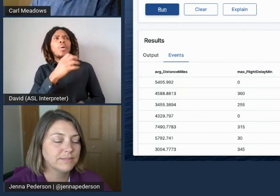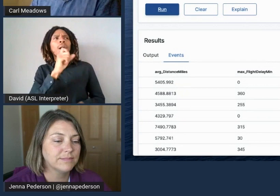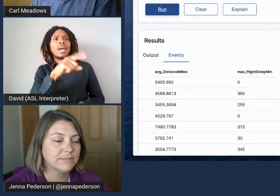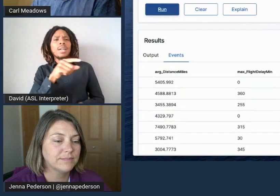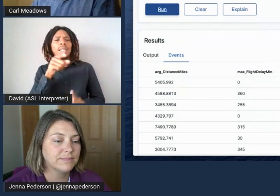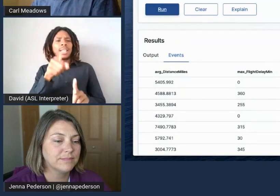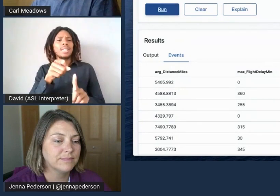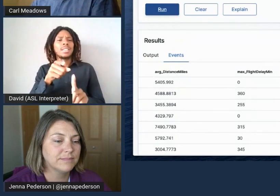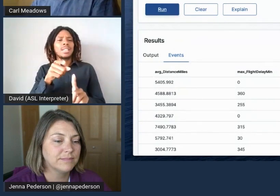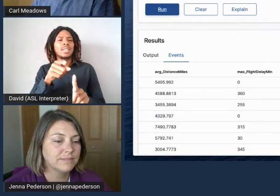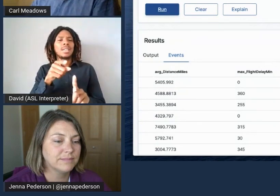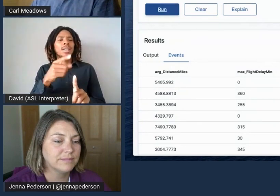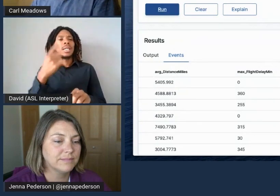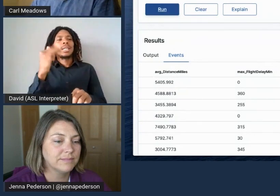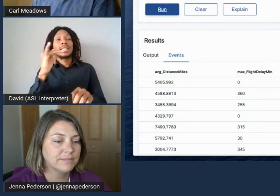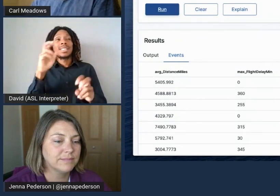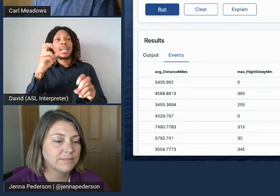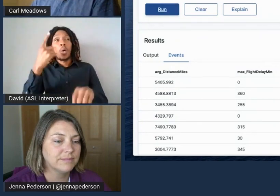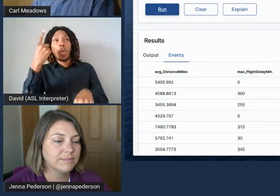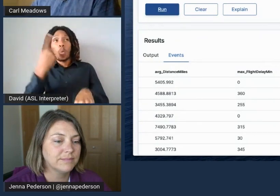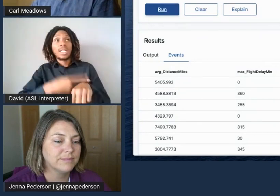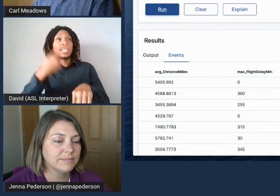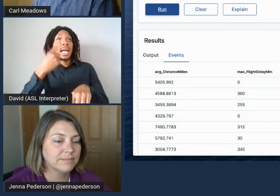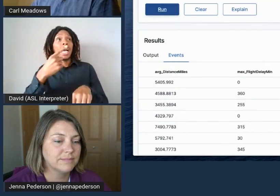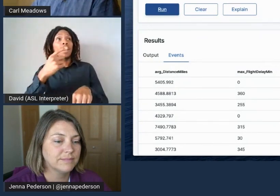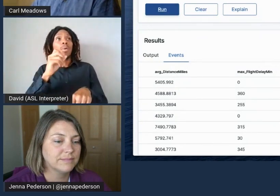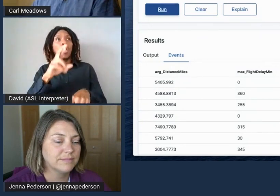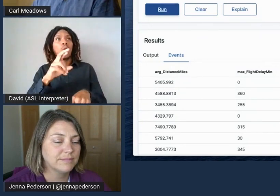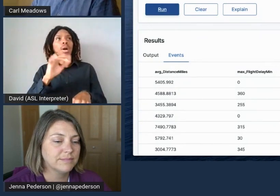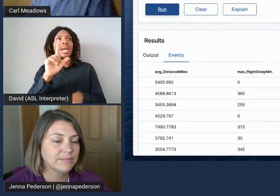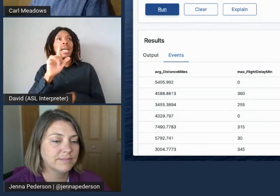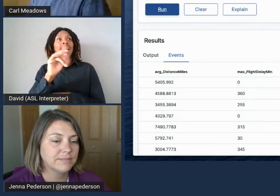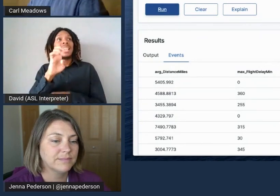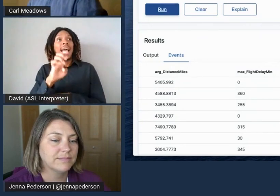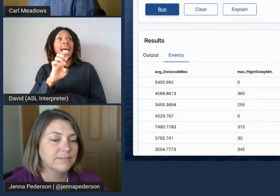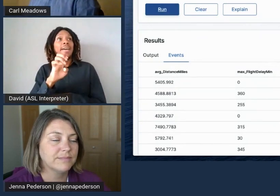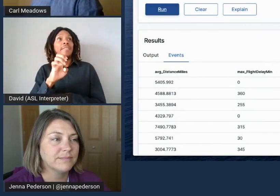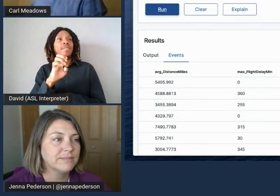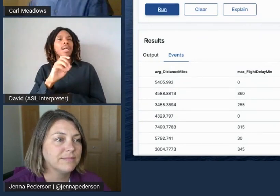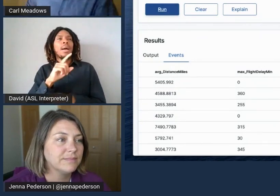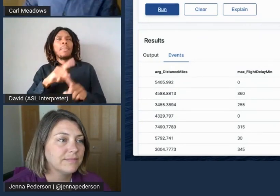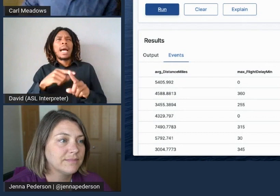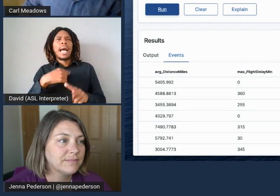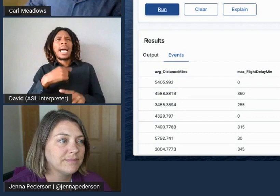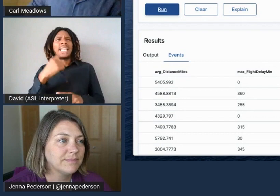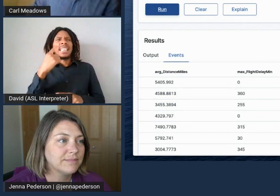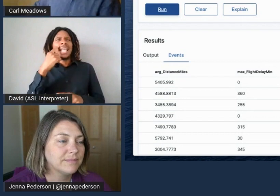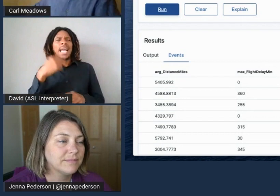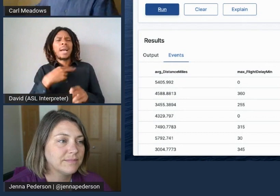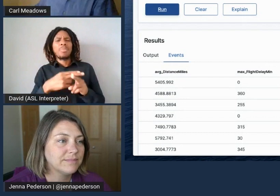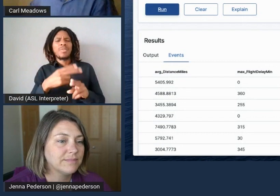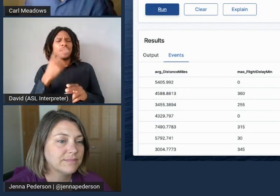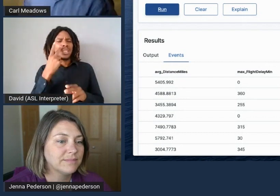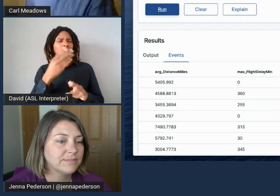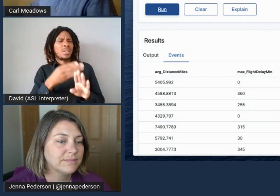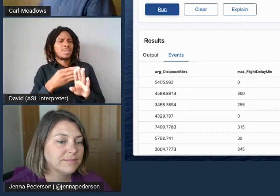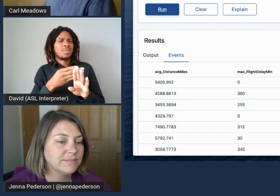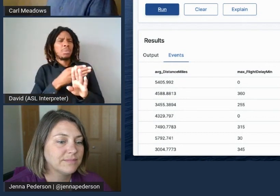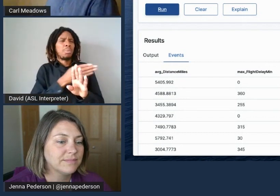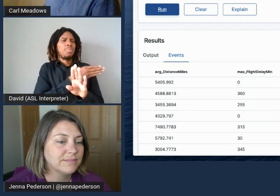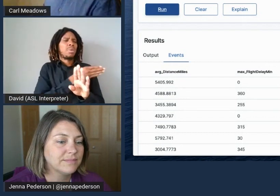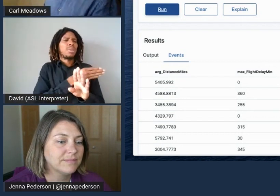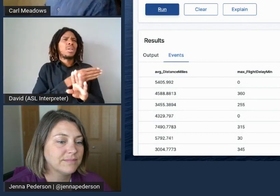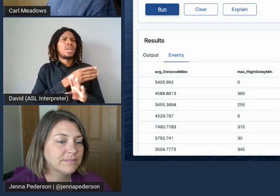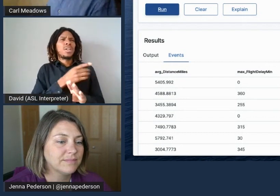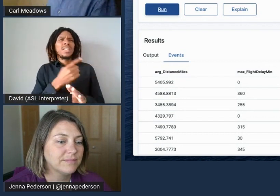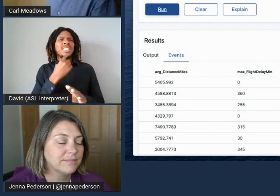was basically a one-time thing or if it was live and dynamic, but I think I briefly saw a screen or two ago that there was